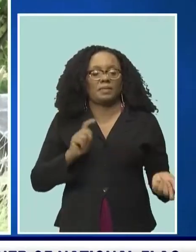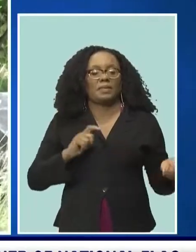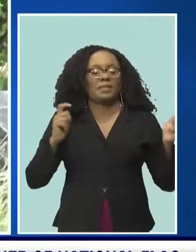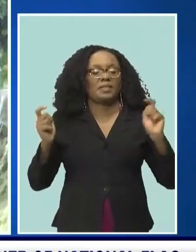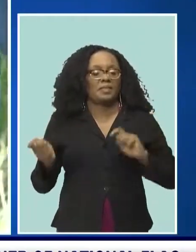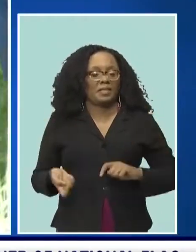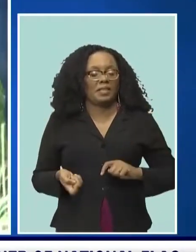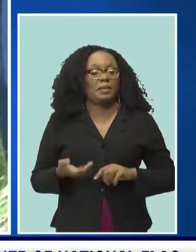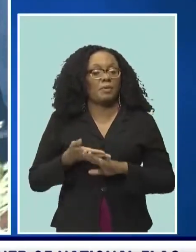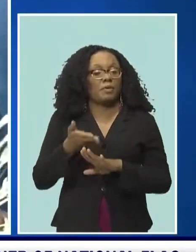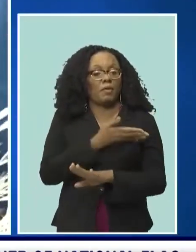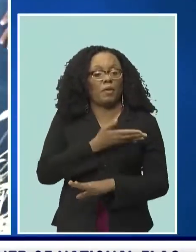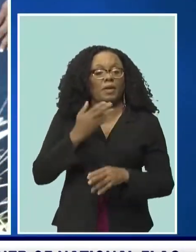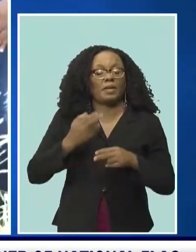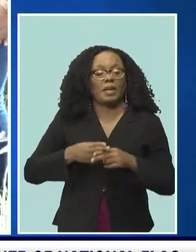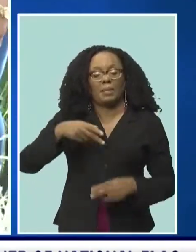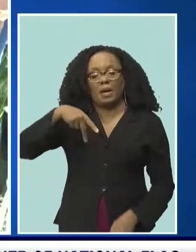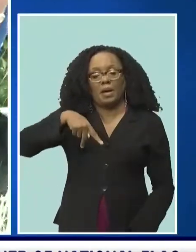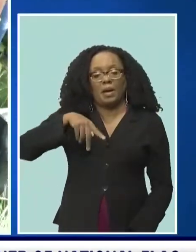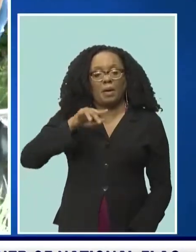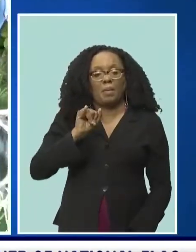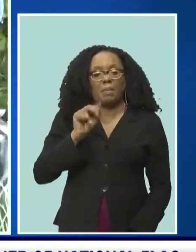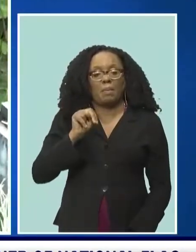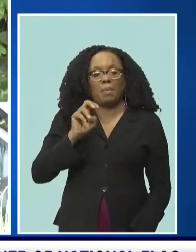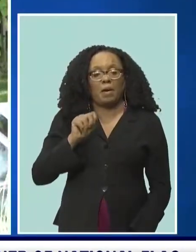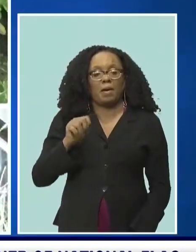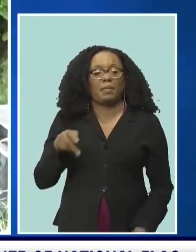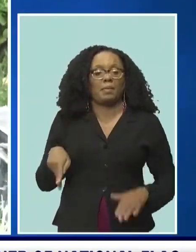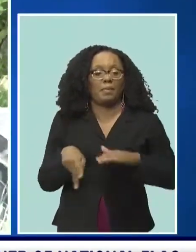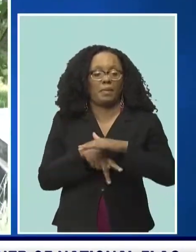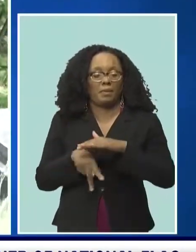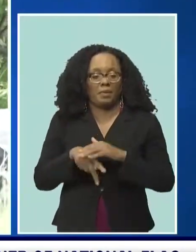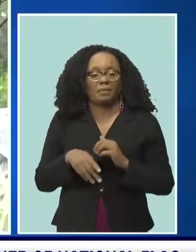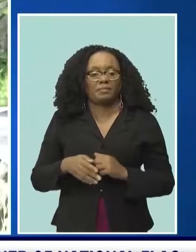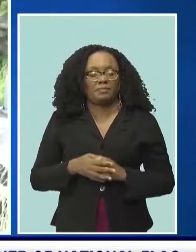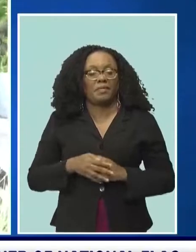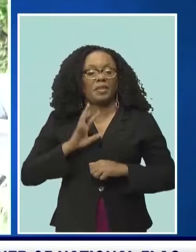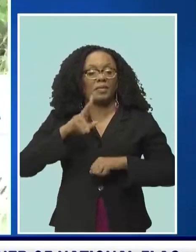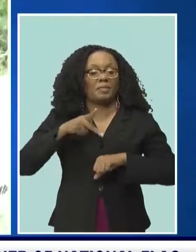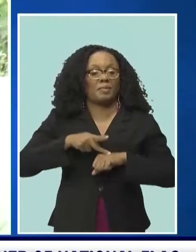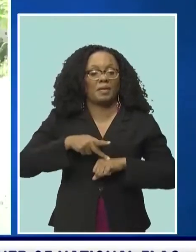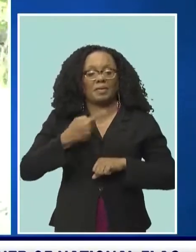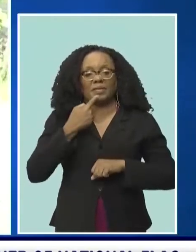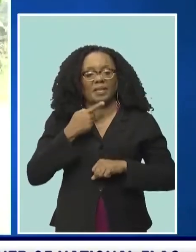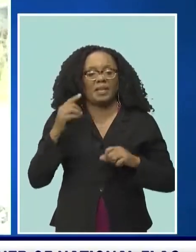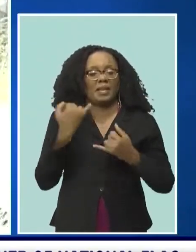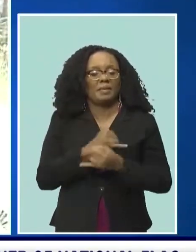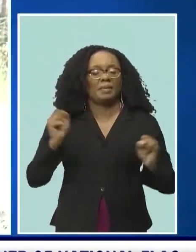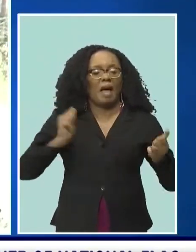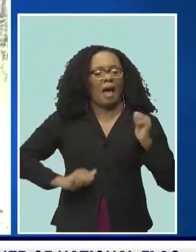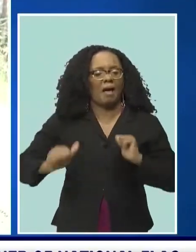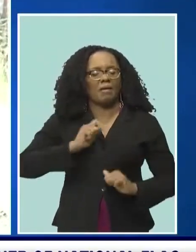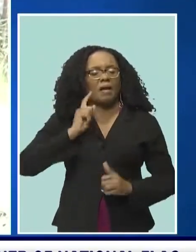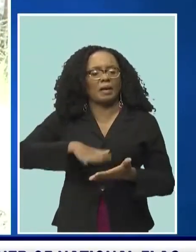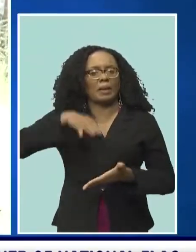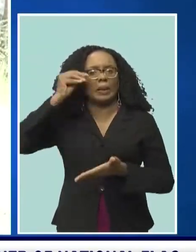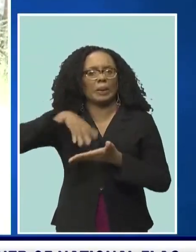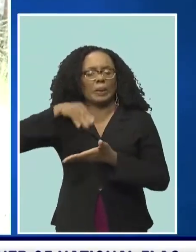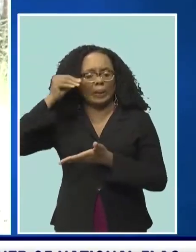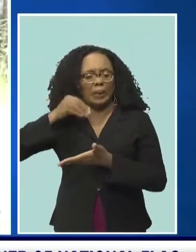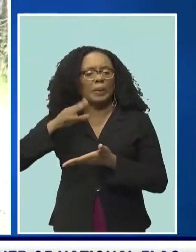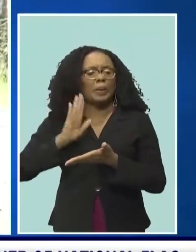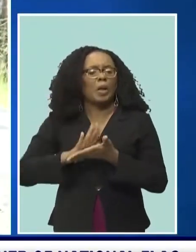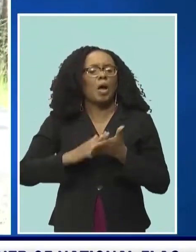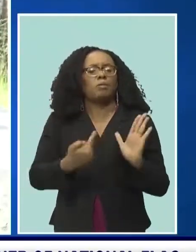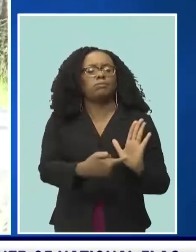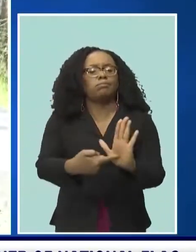then Pine Primary School. Principal Belinda Martindale says the independence activity was a learning one for the students as the school